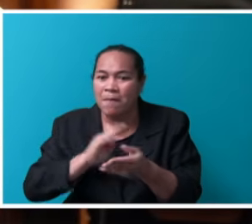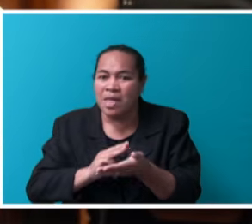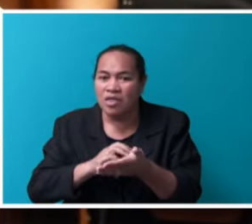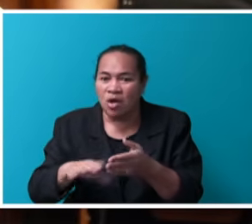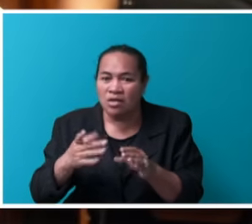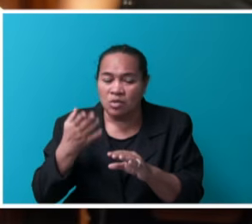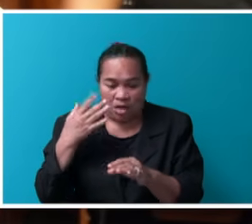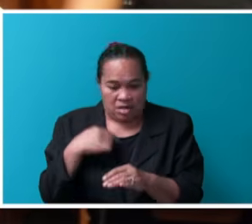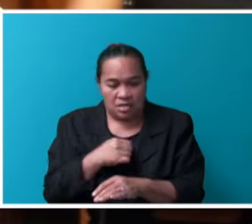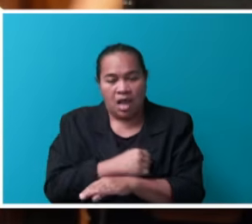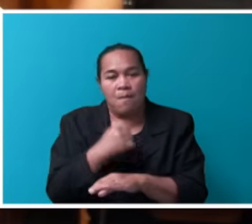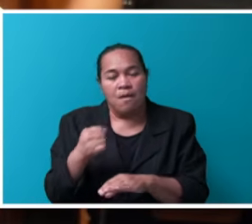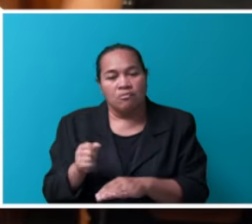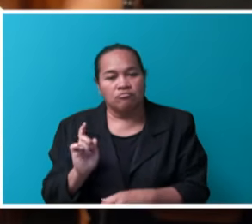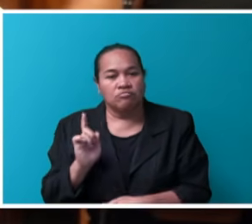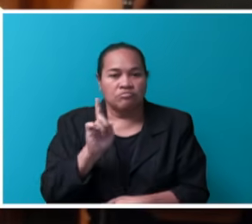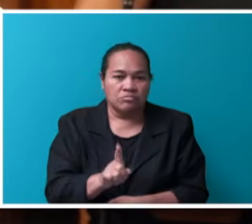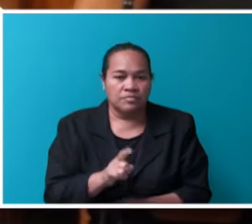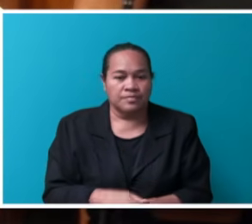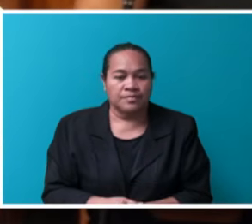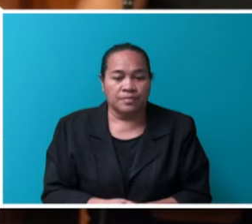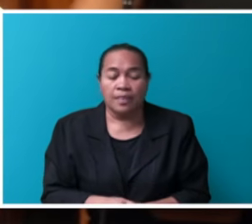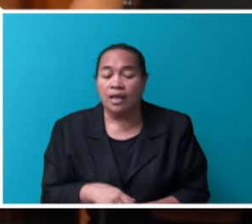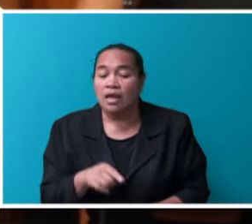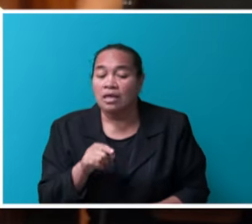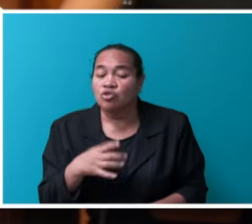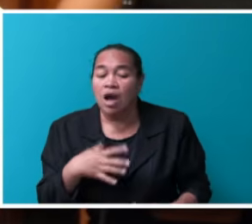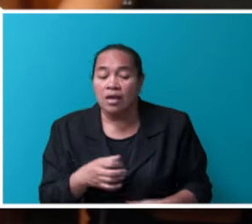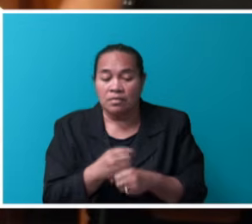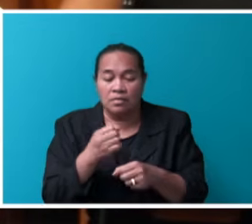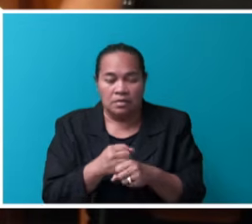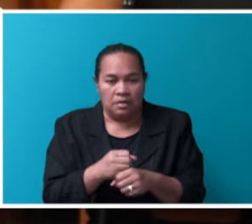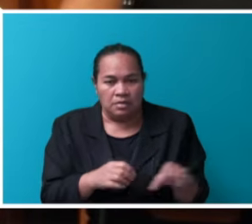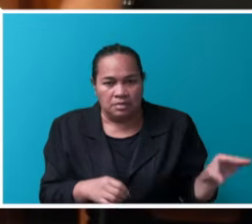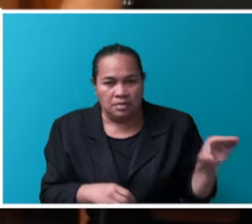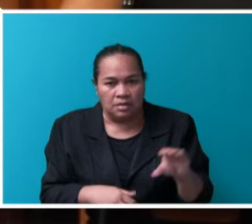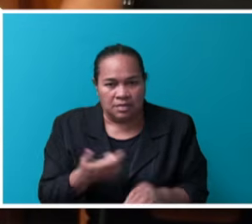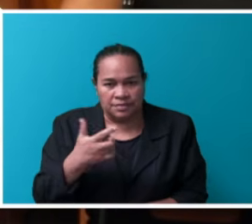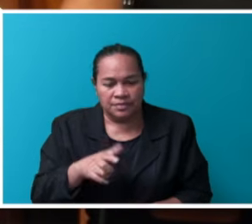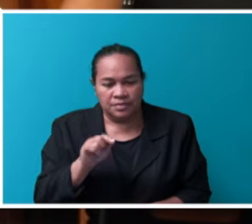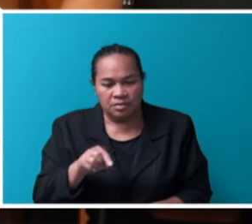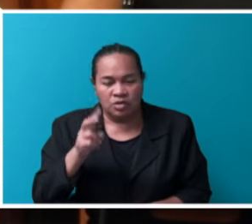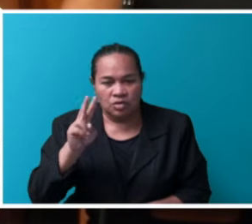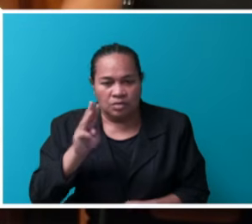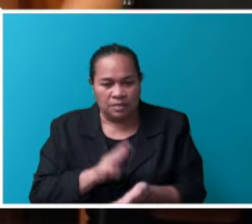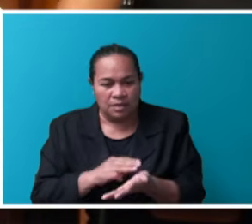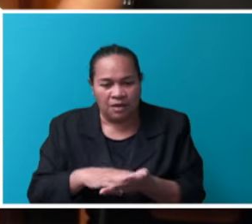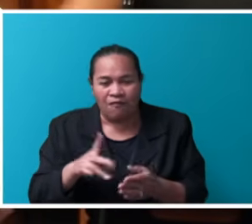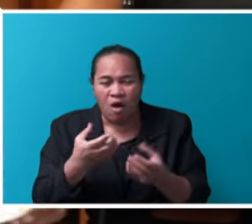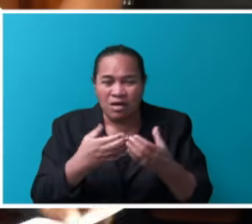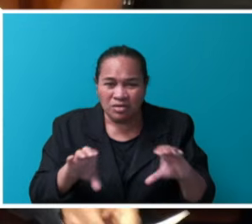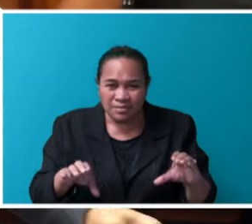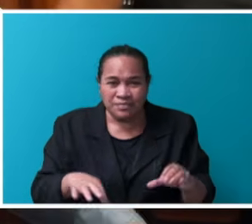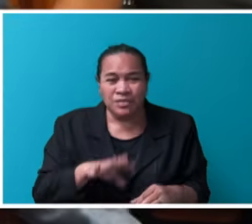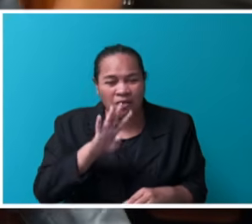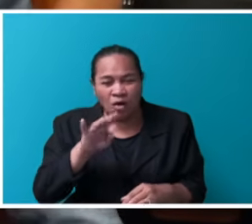coalition government came into office. This includes an operating grant of $7.2 million to the provincial councils and $4.7 million to the